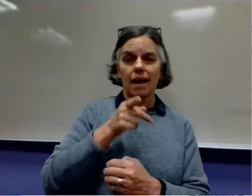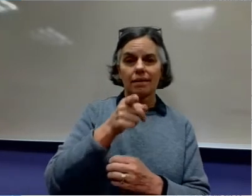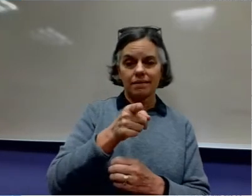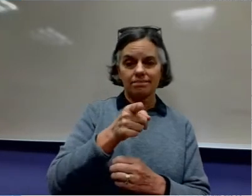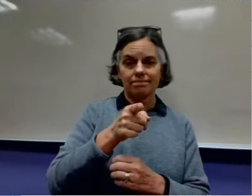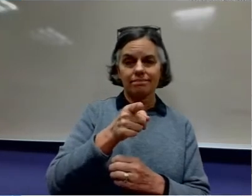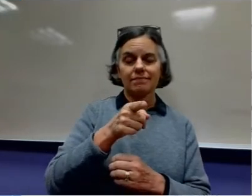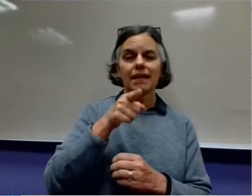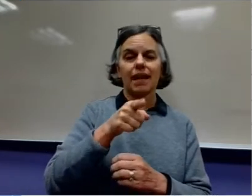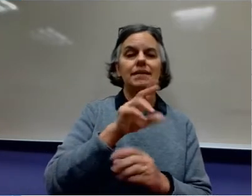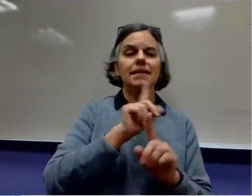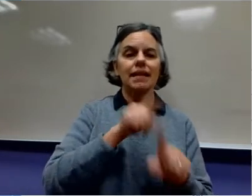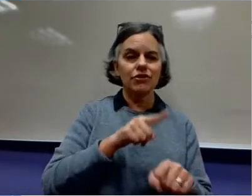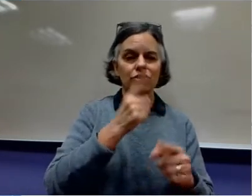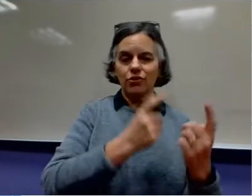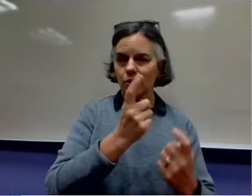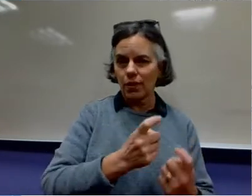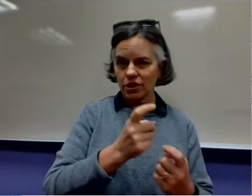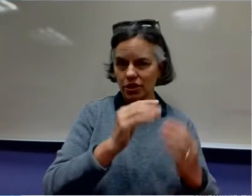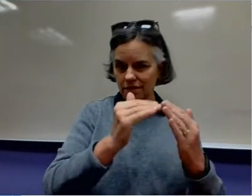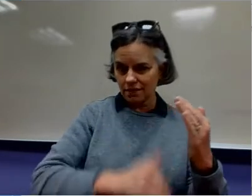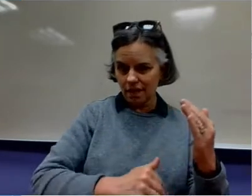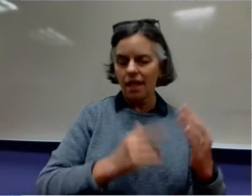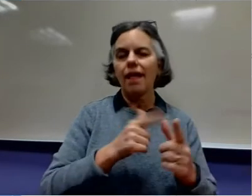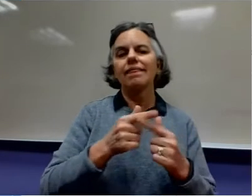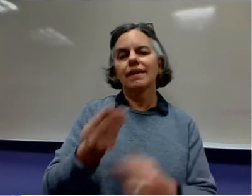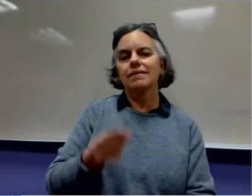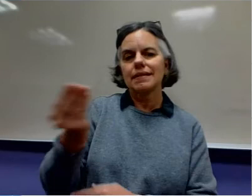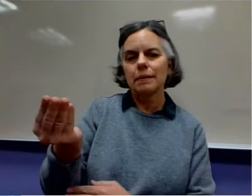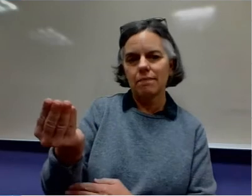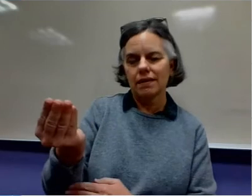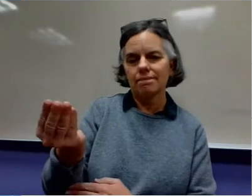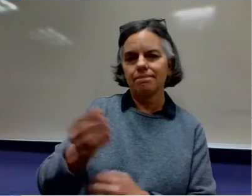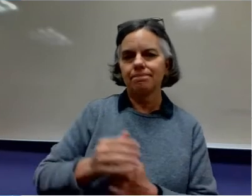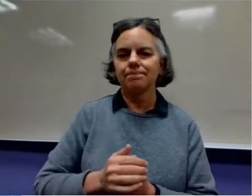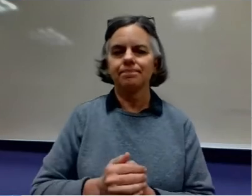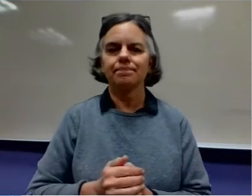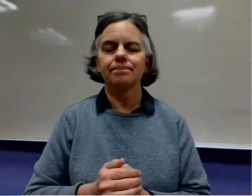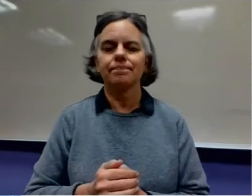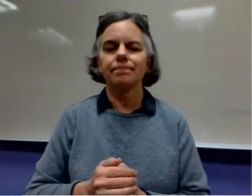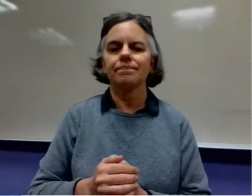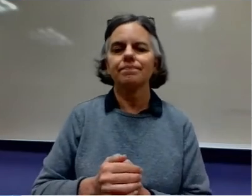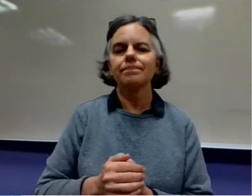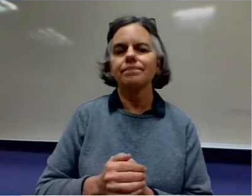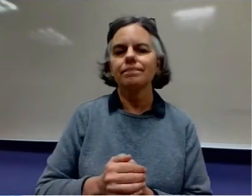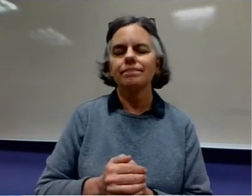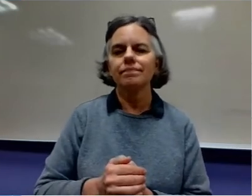this assignment and answer questions down here, then submit. Okay, and then you'll submit the